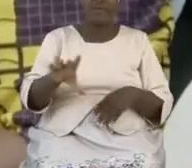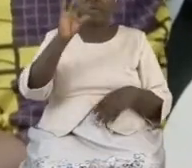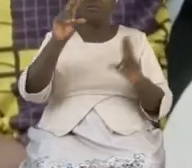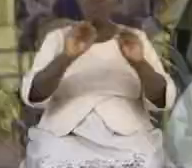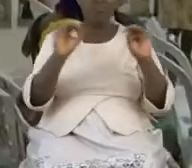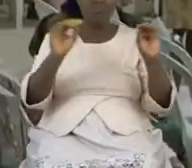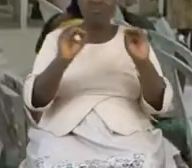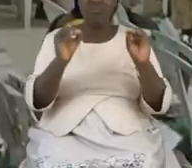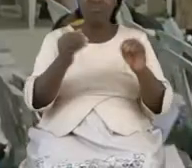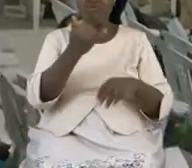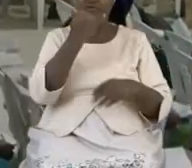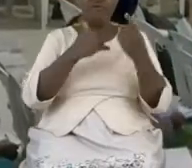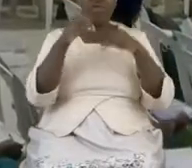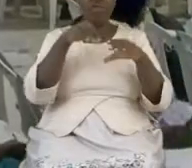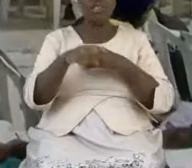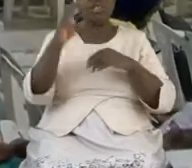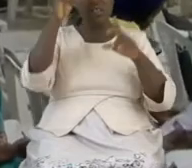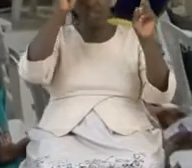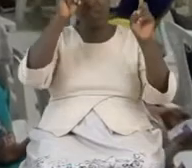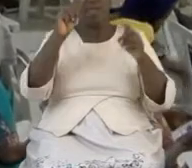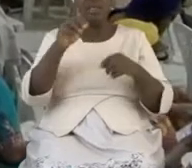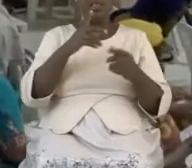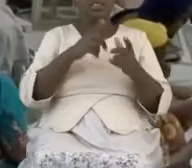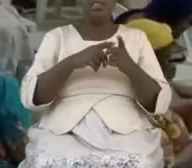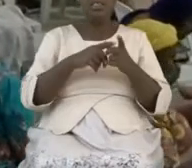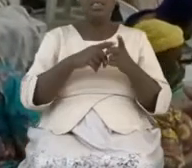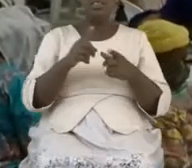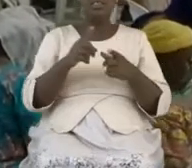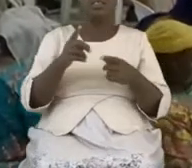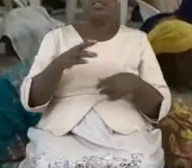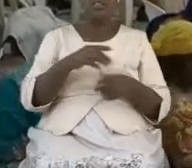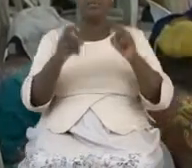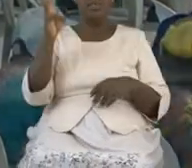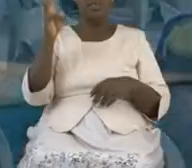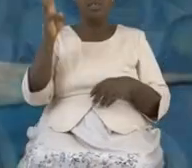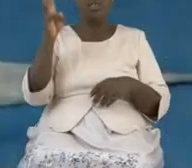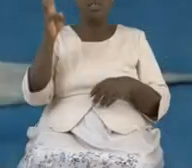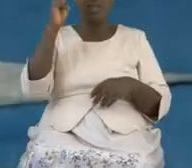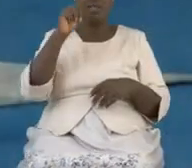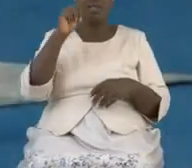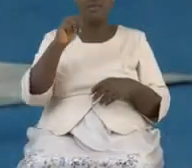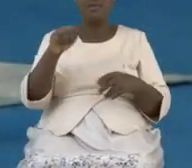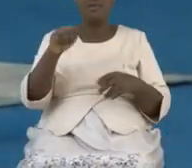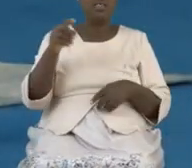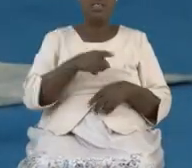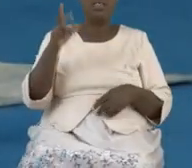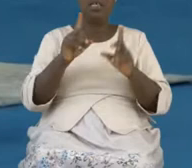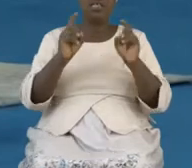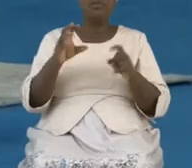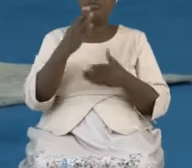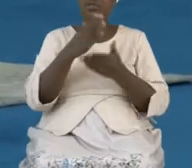him. They examined him as they will examine somebody